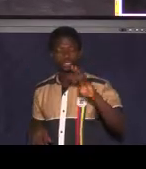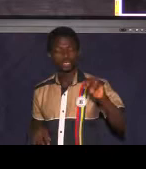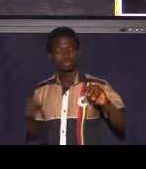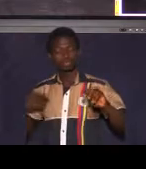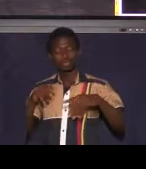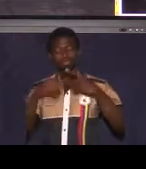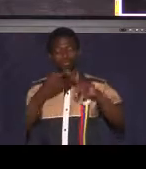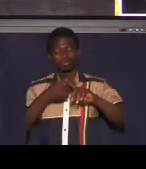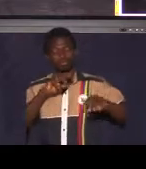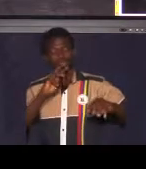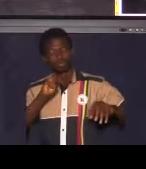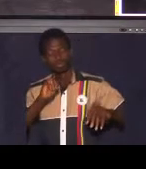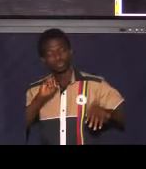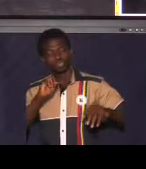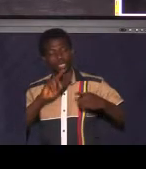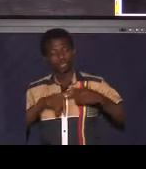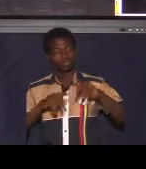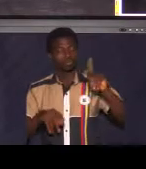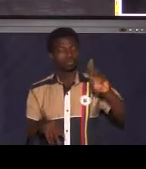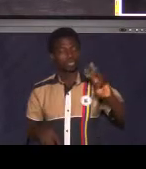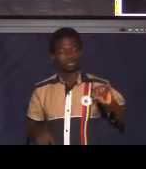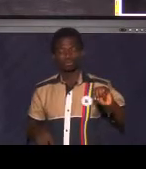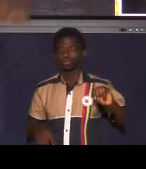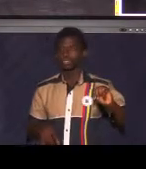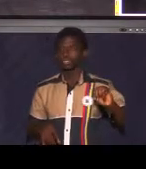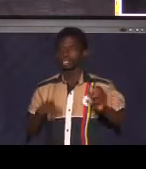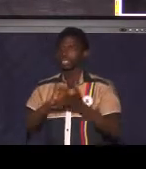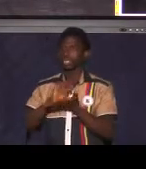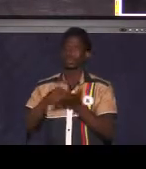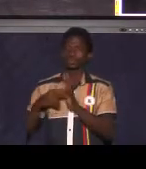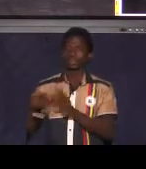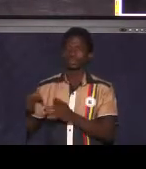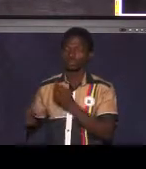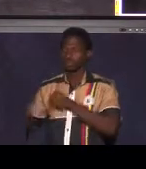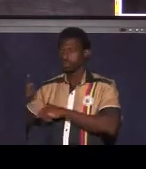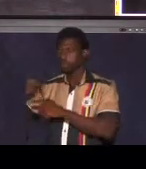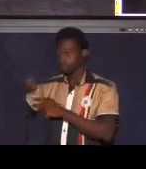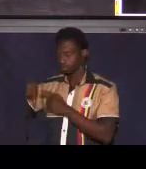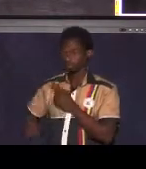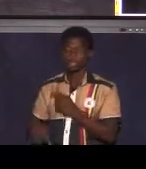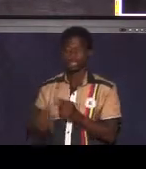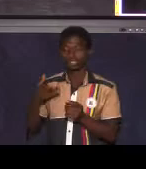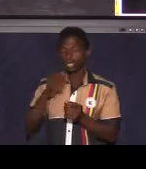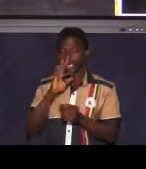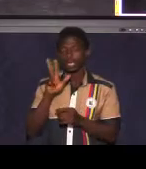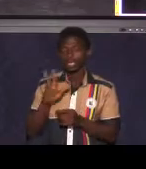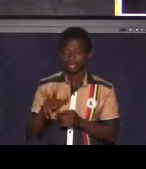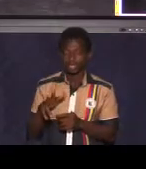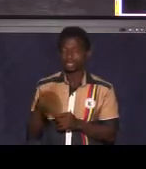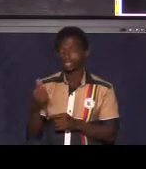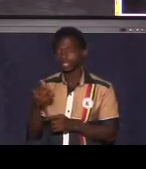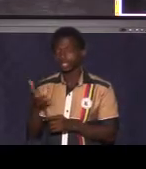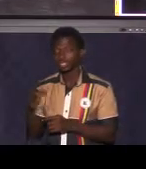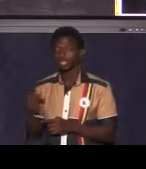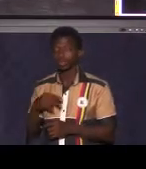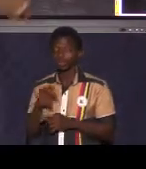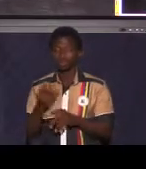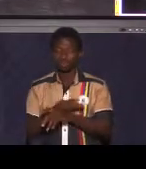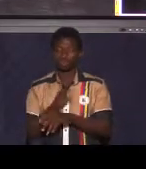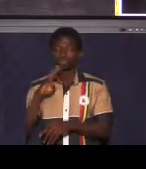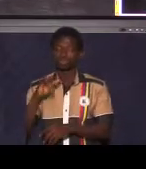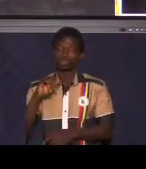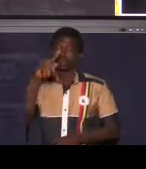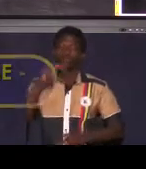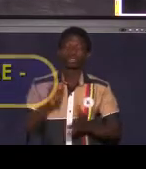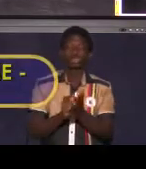kilometers. So we are going from meter to kilometer. That means we're coming down. But there are 3 tenths there, and so that means